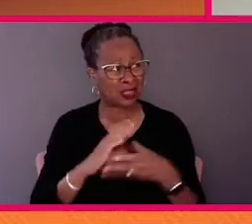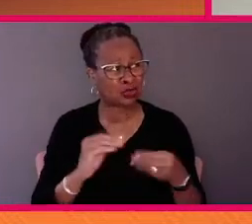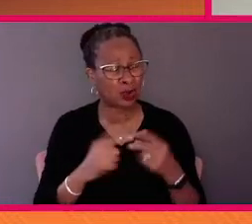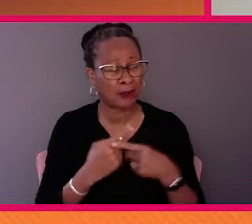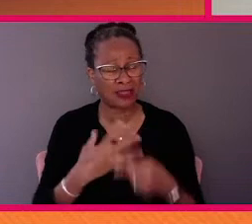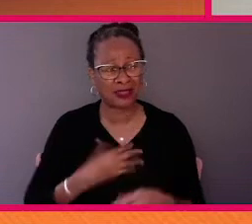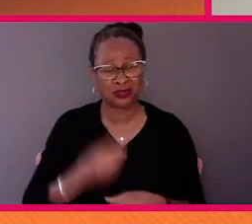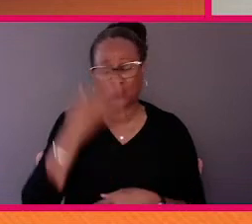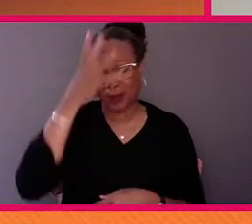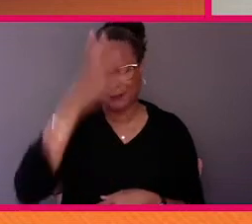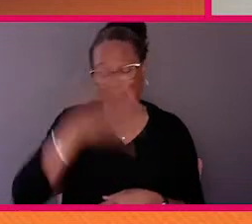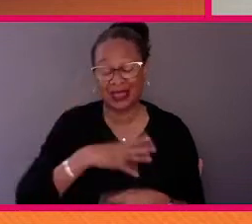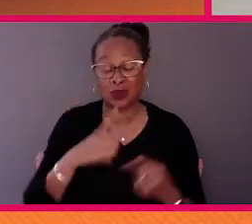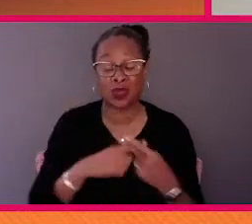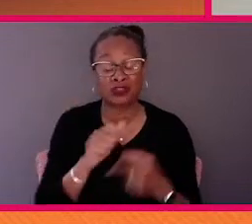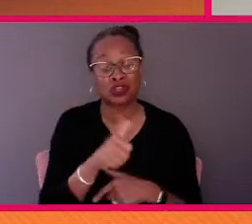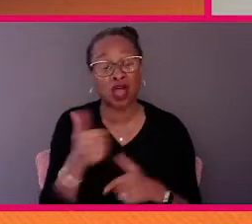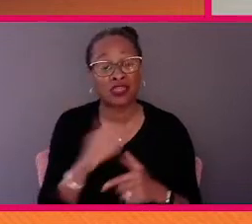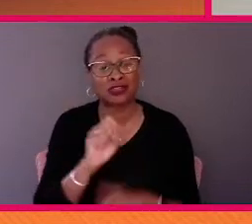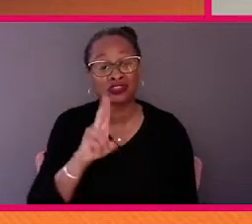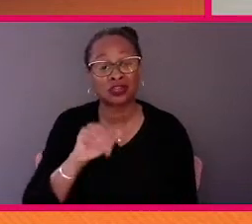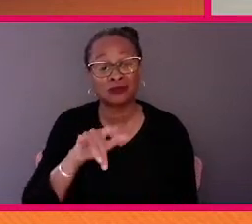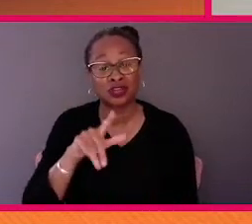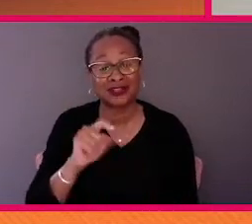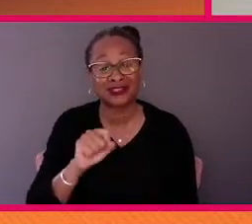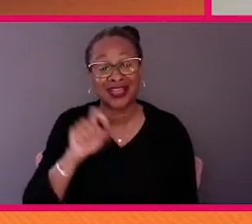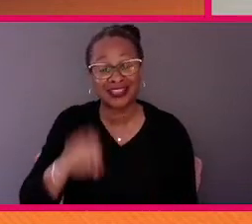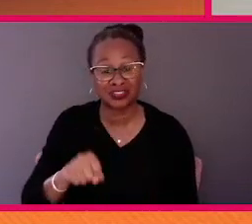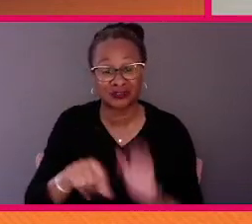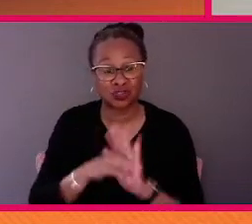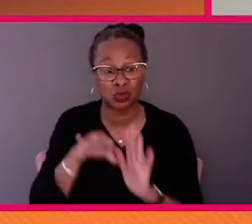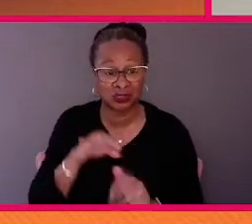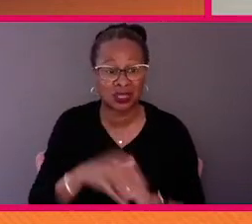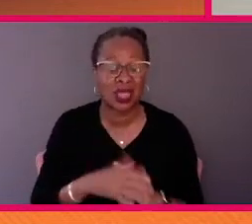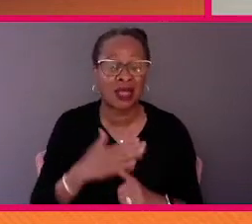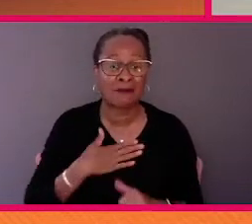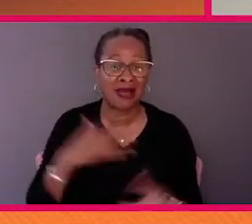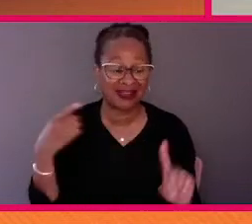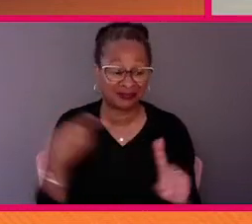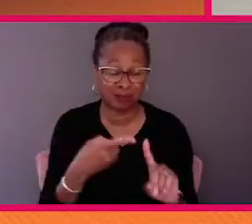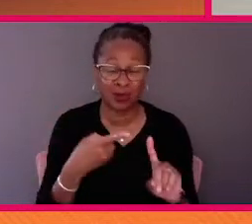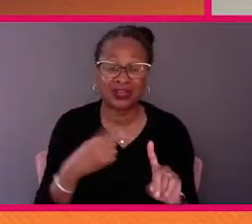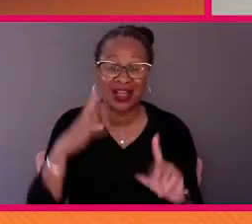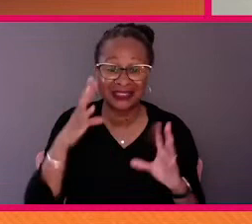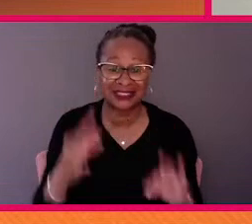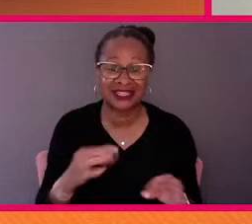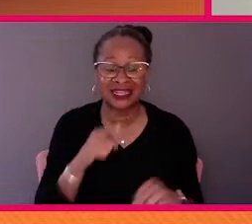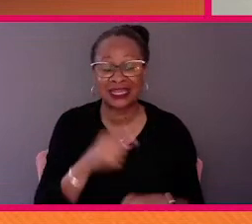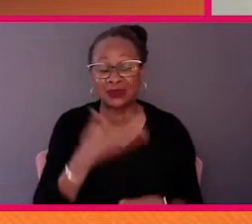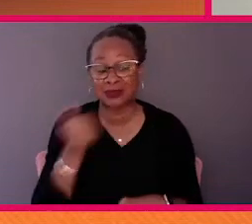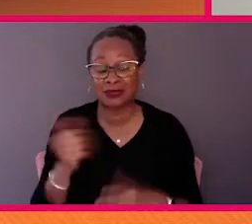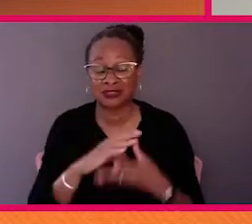other subjects I could have chosen. And I ultimately decided he was the best story. He had the most compelling and